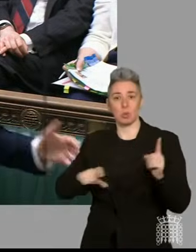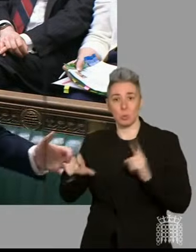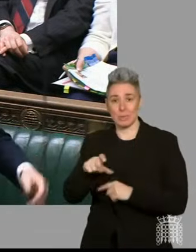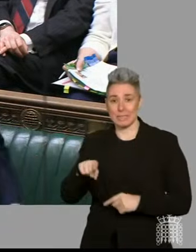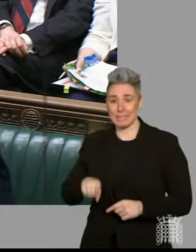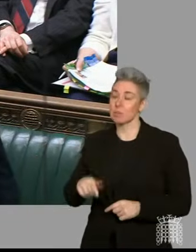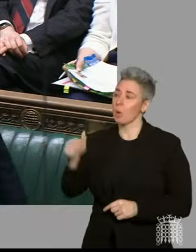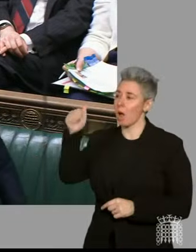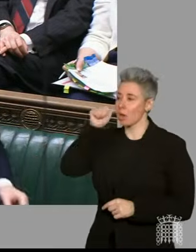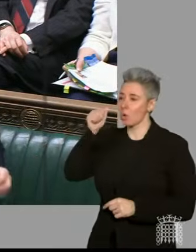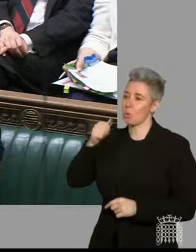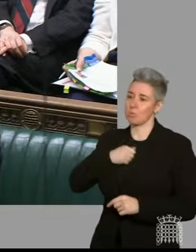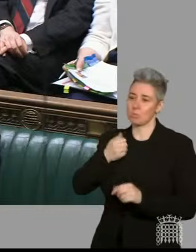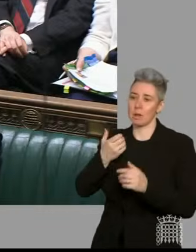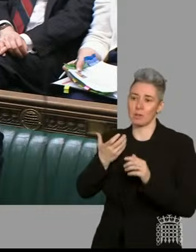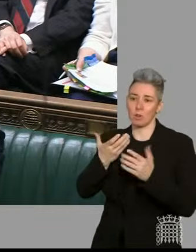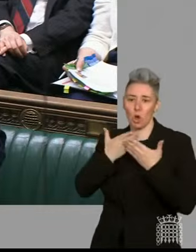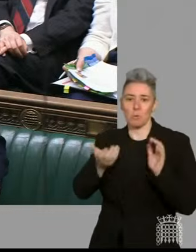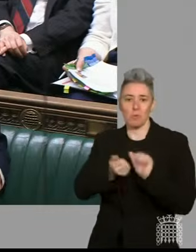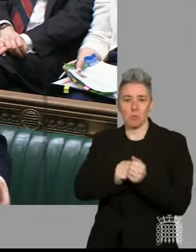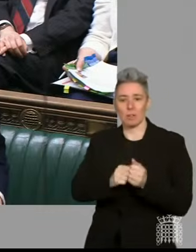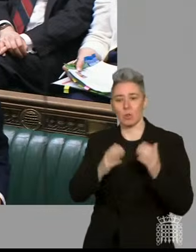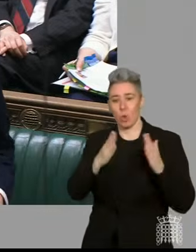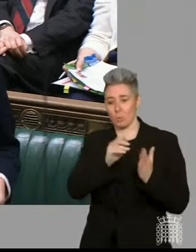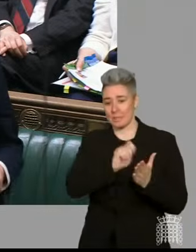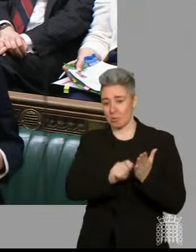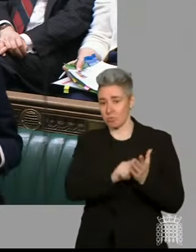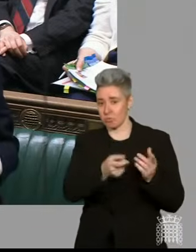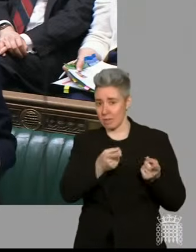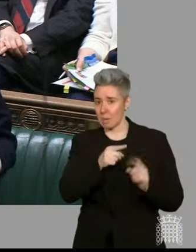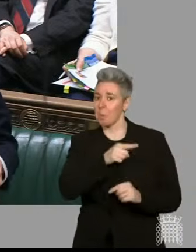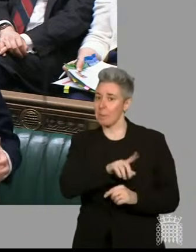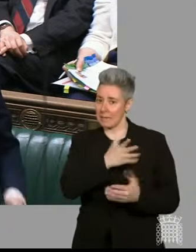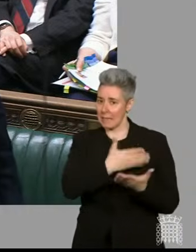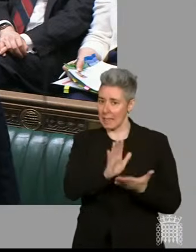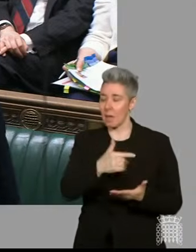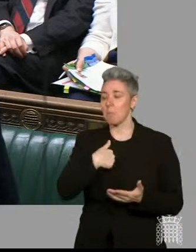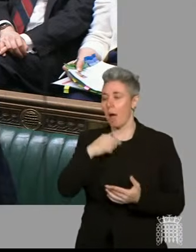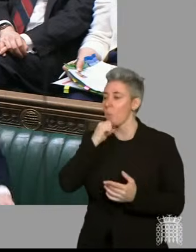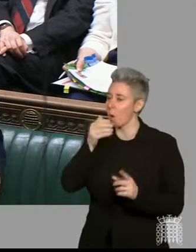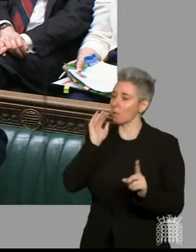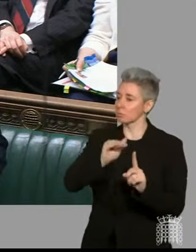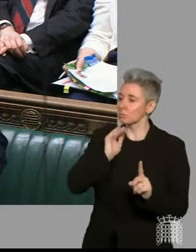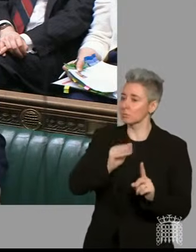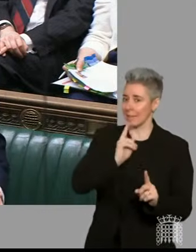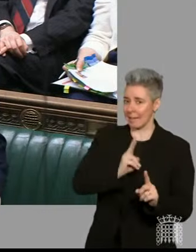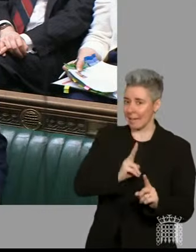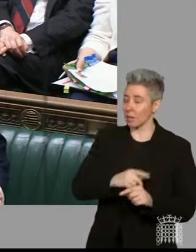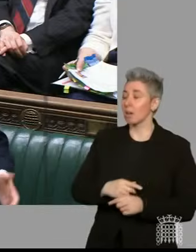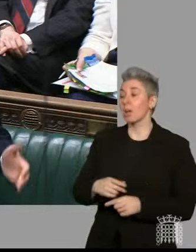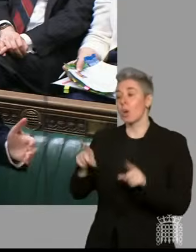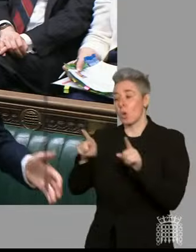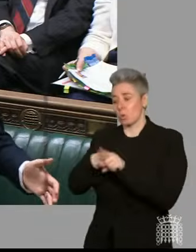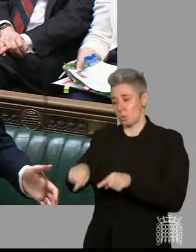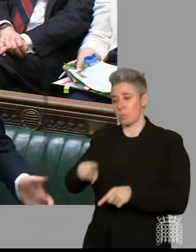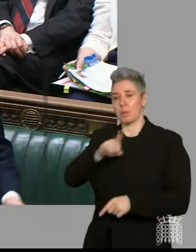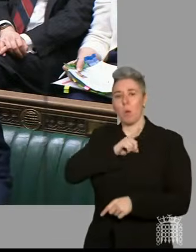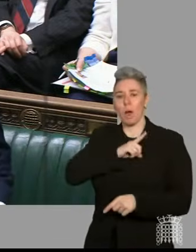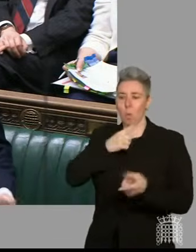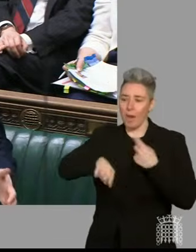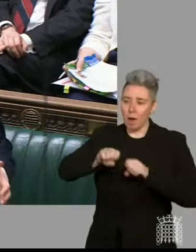point, and I will make it to him again. Is also why we're rolling out a range of crime prevention measures through the Safer Streets Fund,